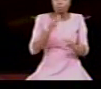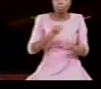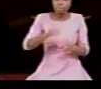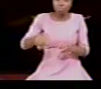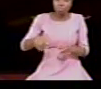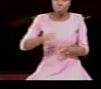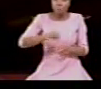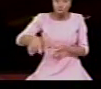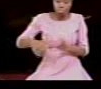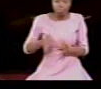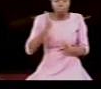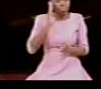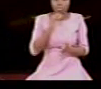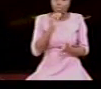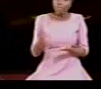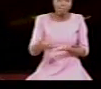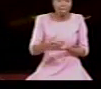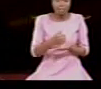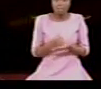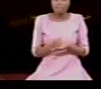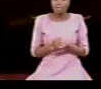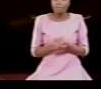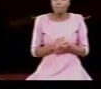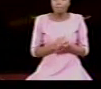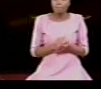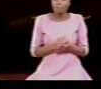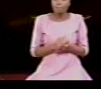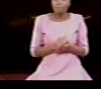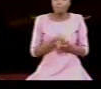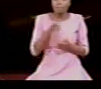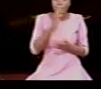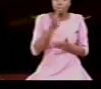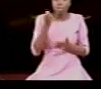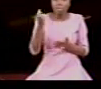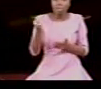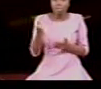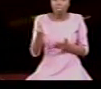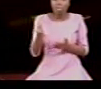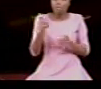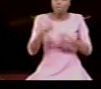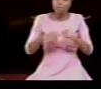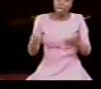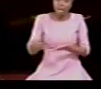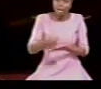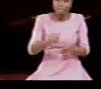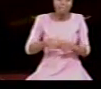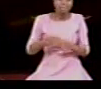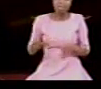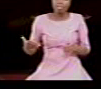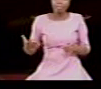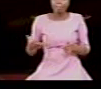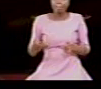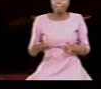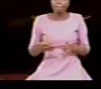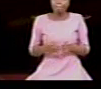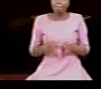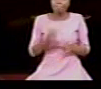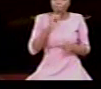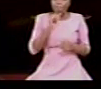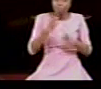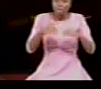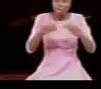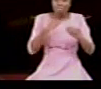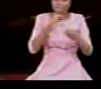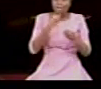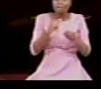harvest. The harvesting, you're there, you can't harvest anything. No giving is